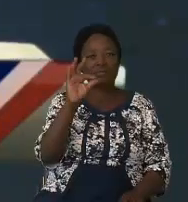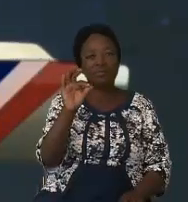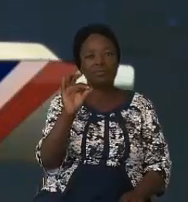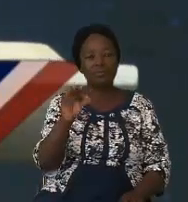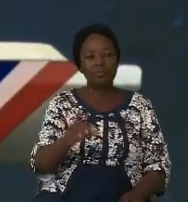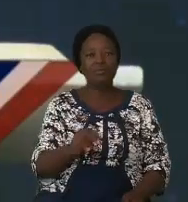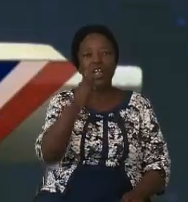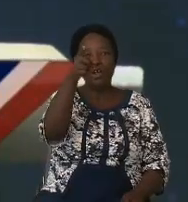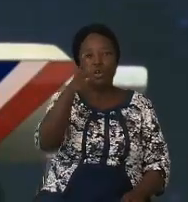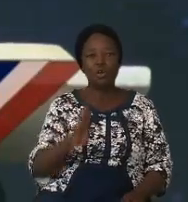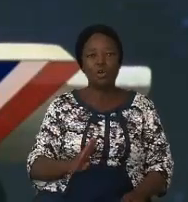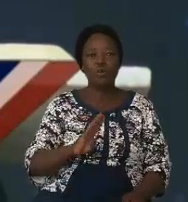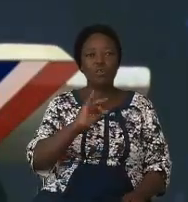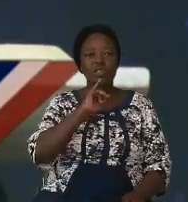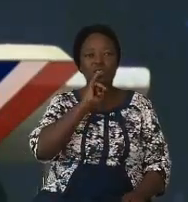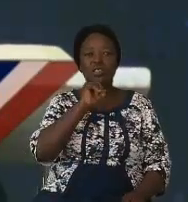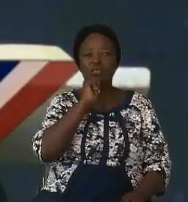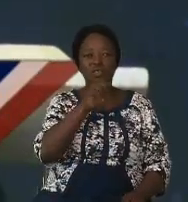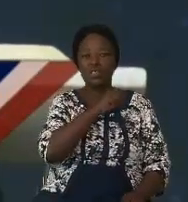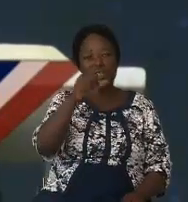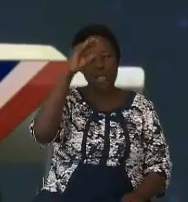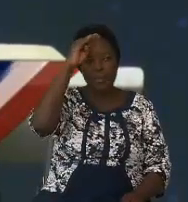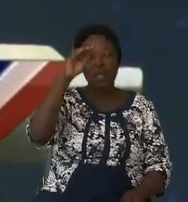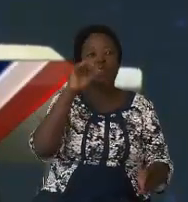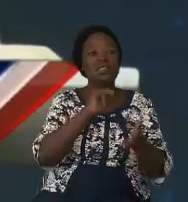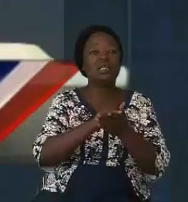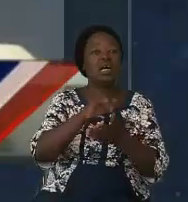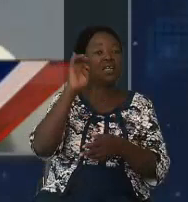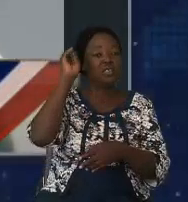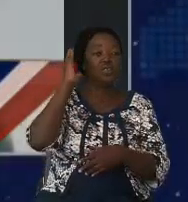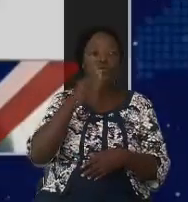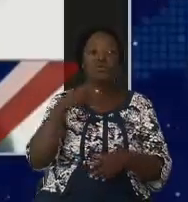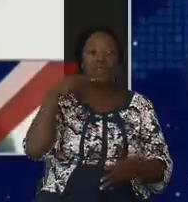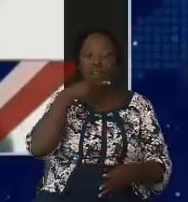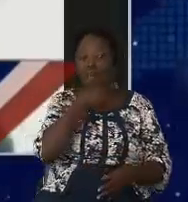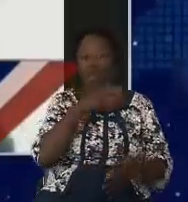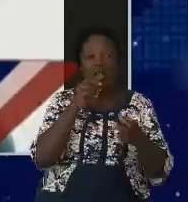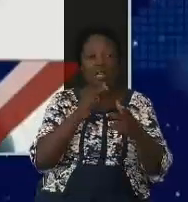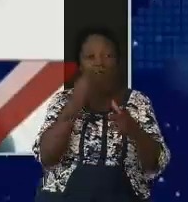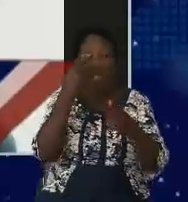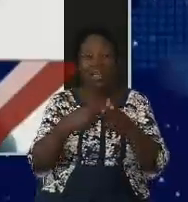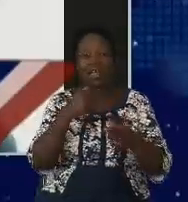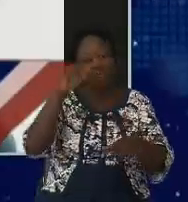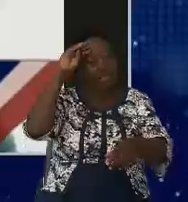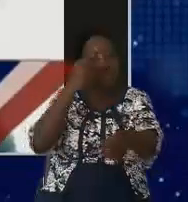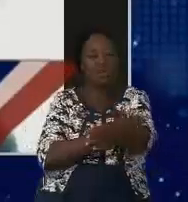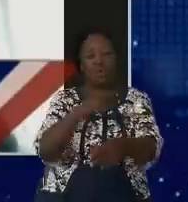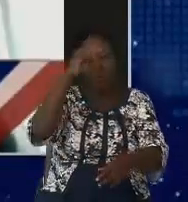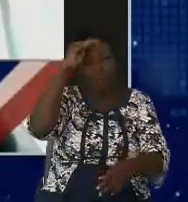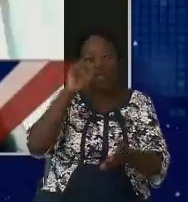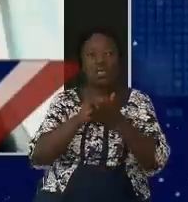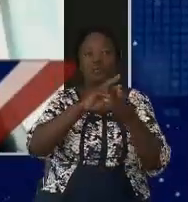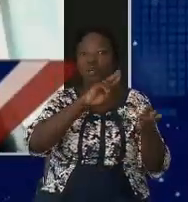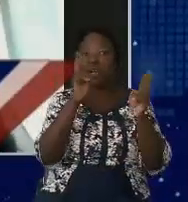verse 19. God is not a man that he should lie, neither the son of